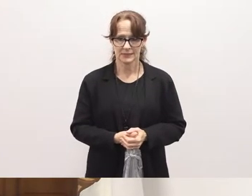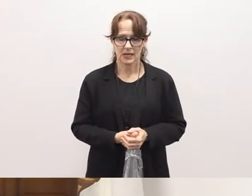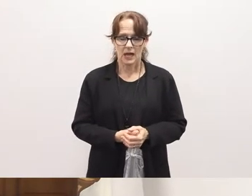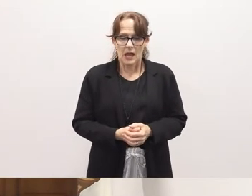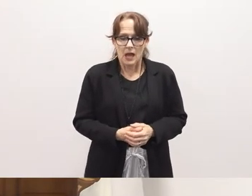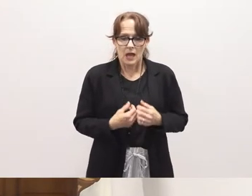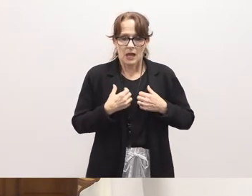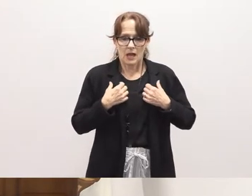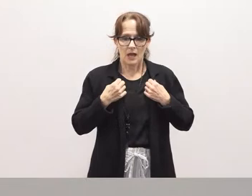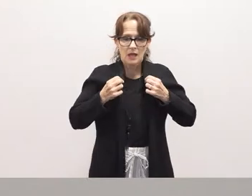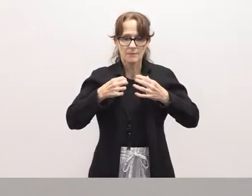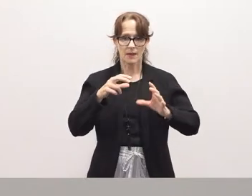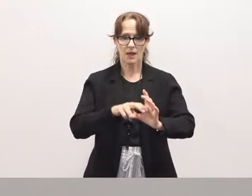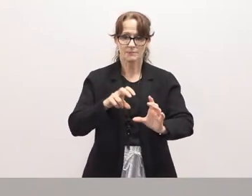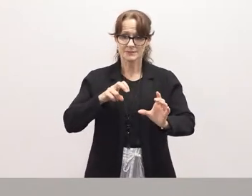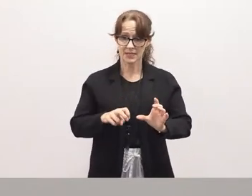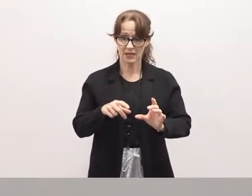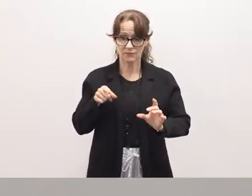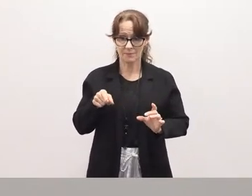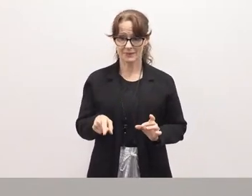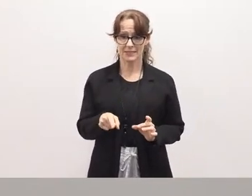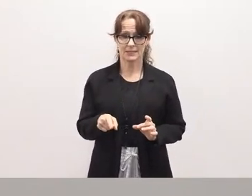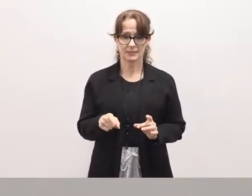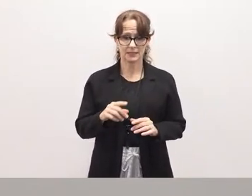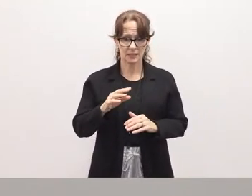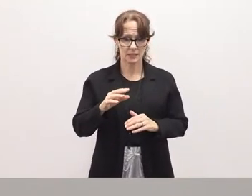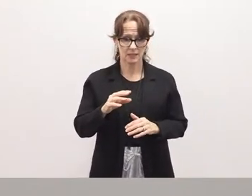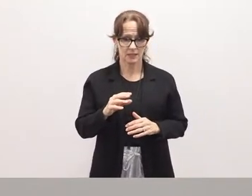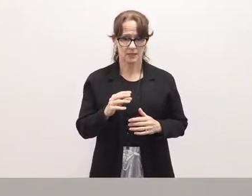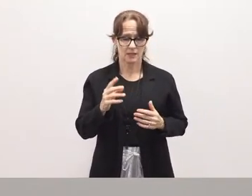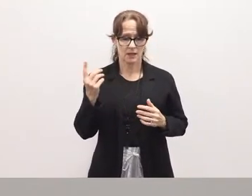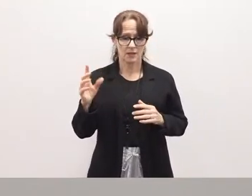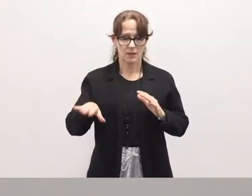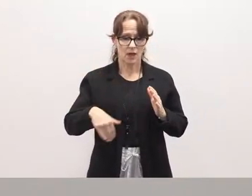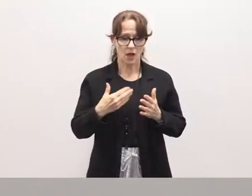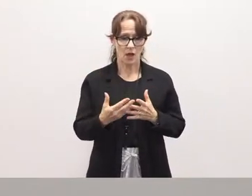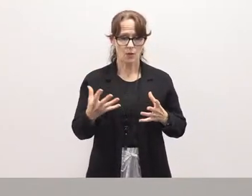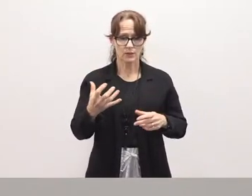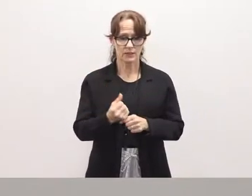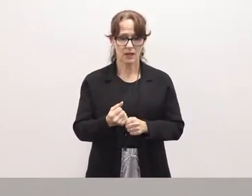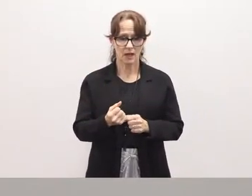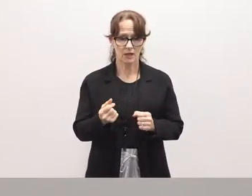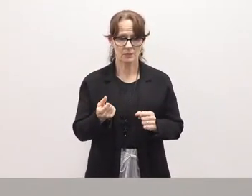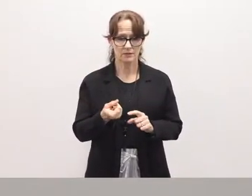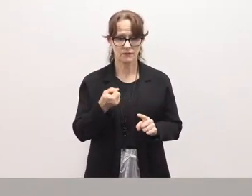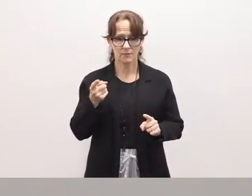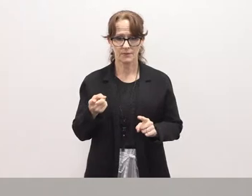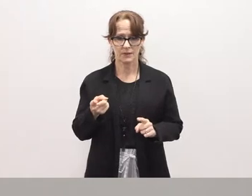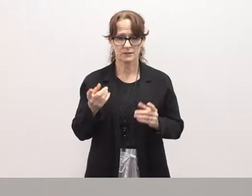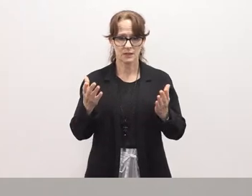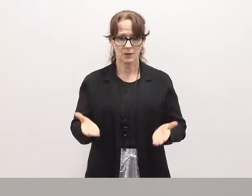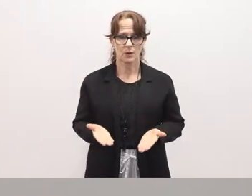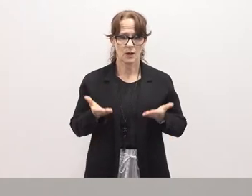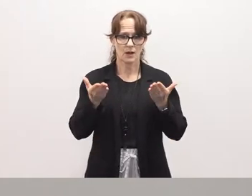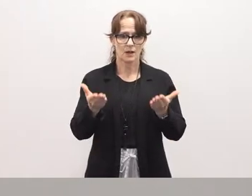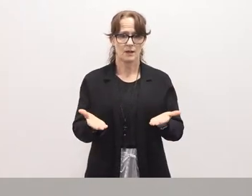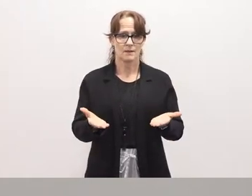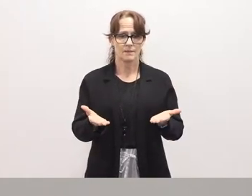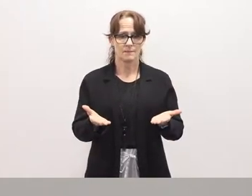I'm going to abstain from this, because all we got on this was the recommendations